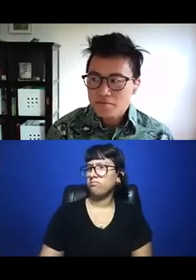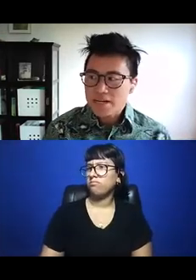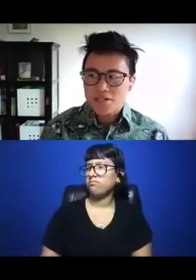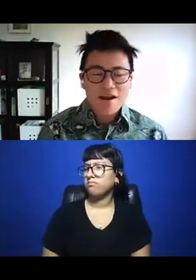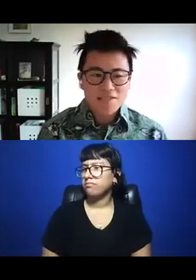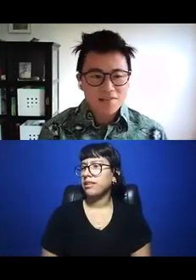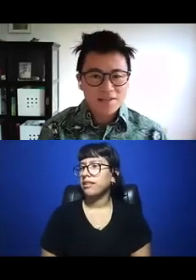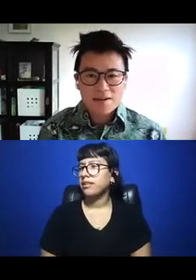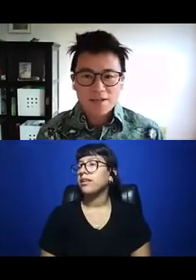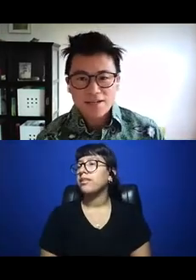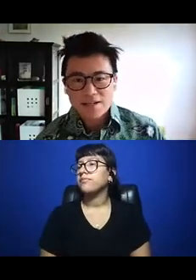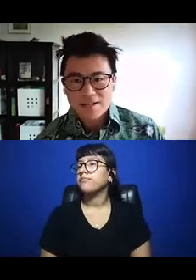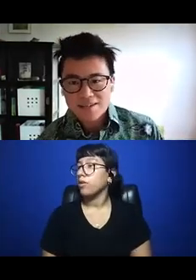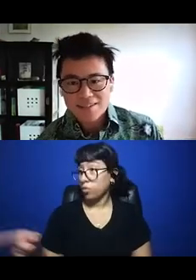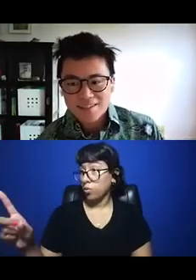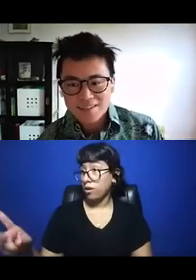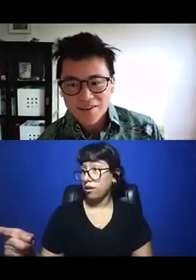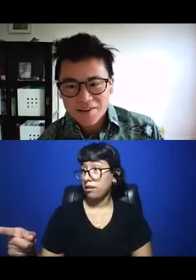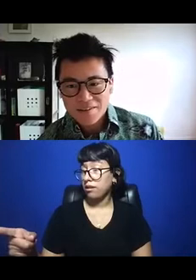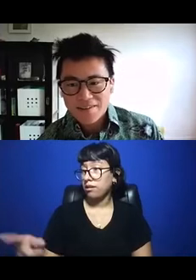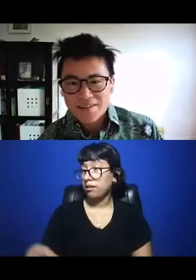Feel free to share as you're thinking of it.